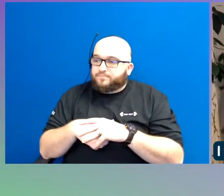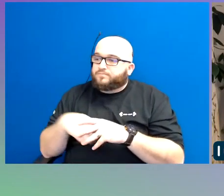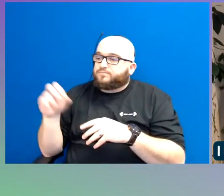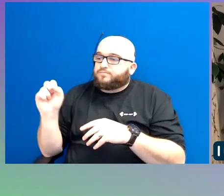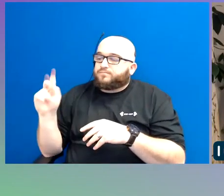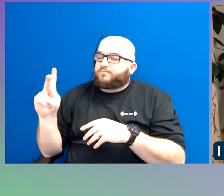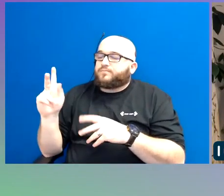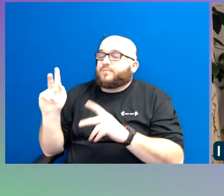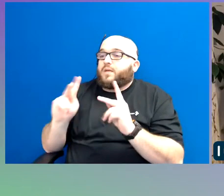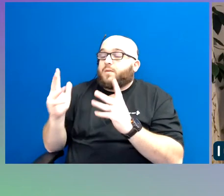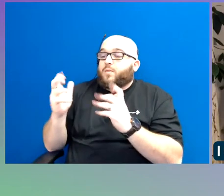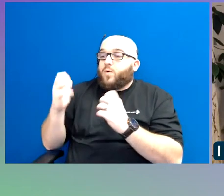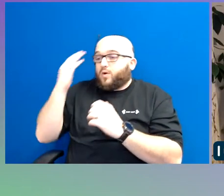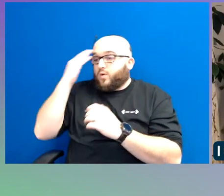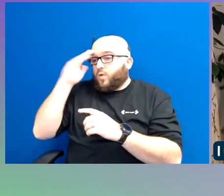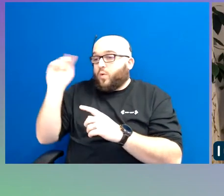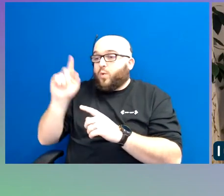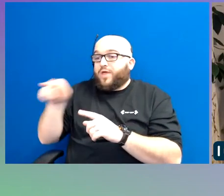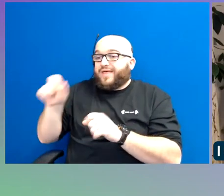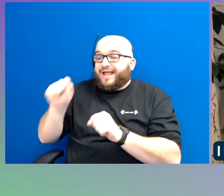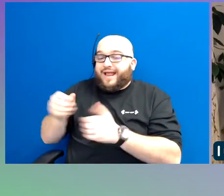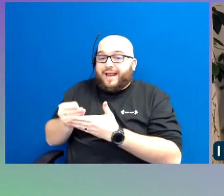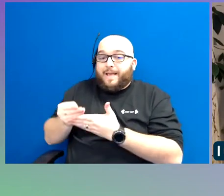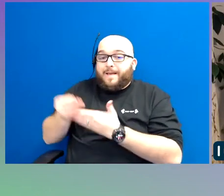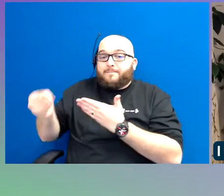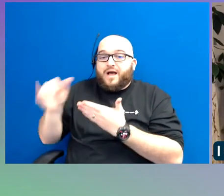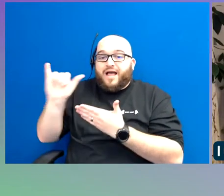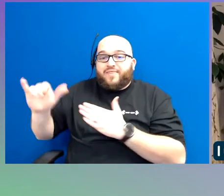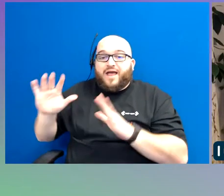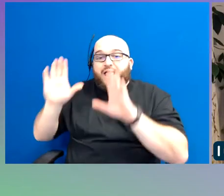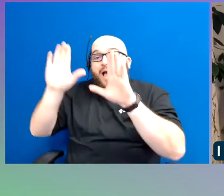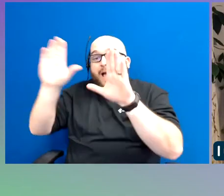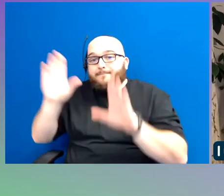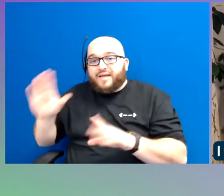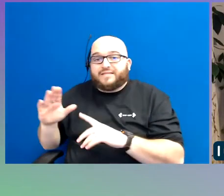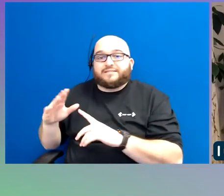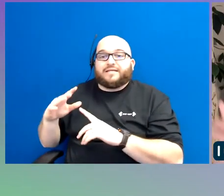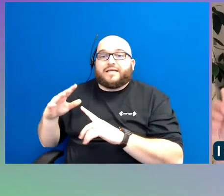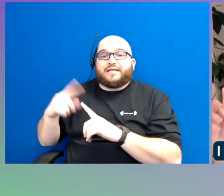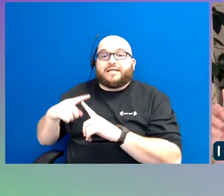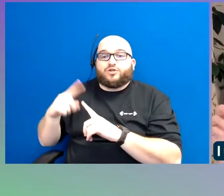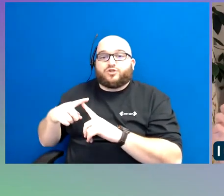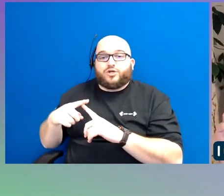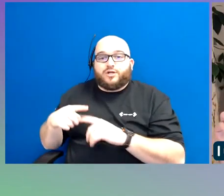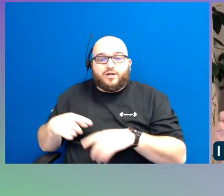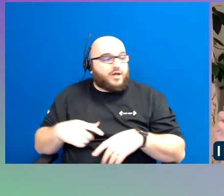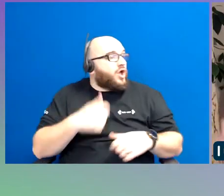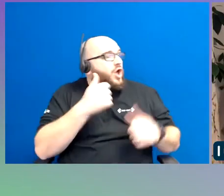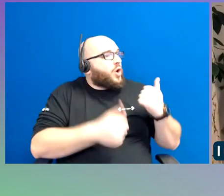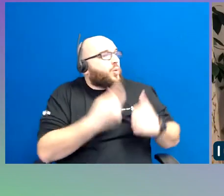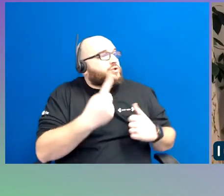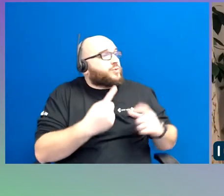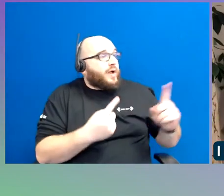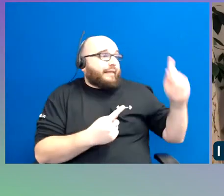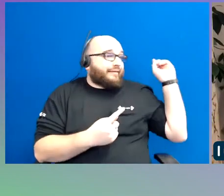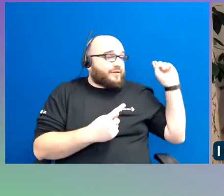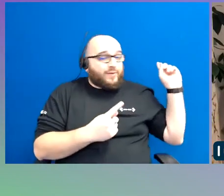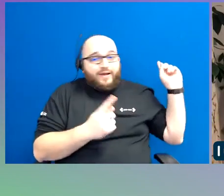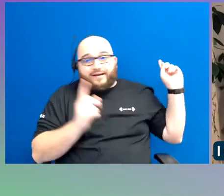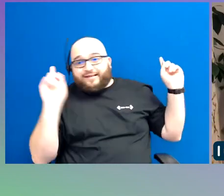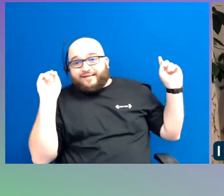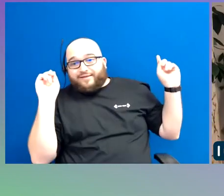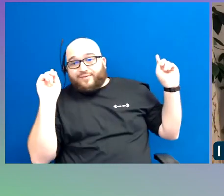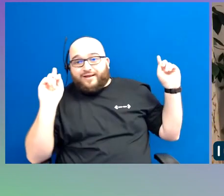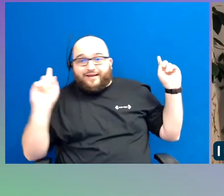Okay, people want to know where they can buy that amazing T-shirt. I'm not Which sure. I'm not sure which